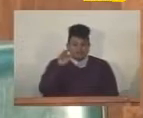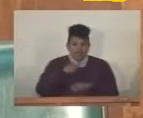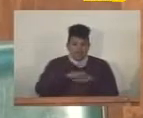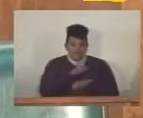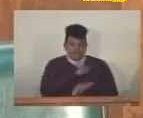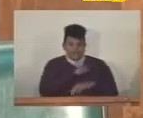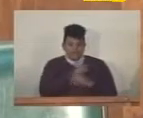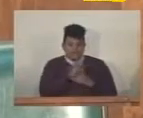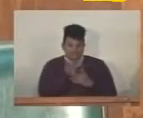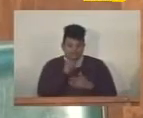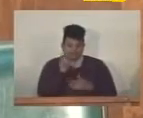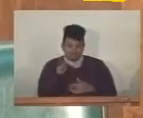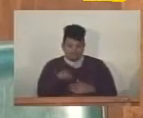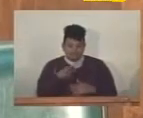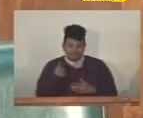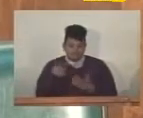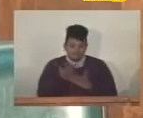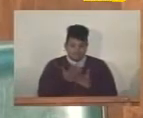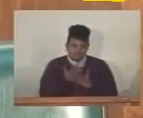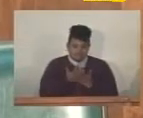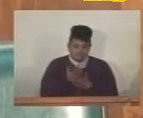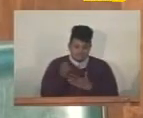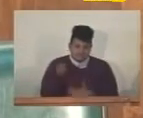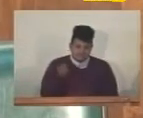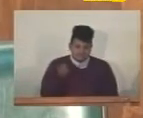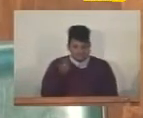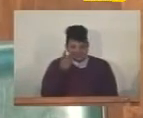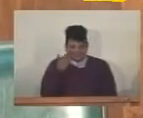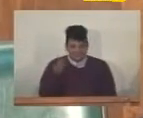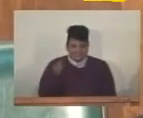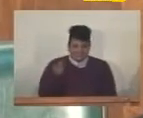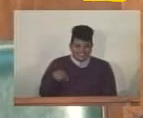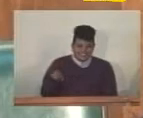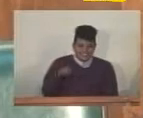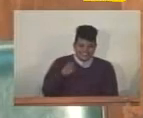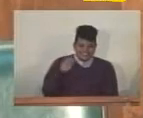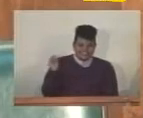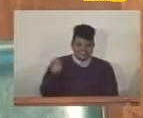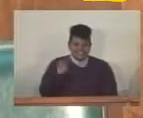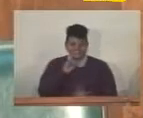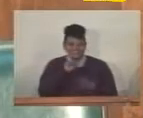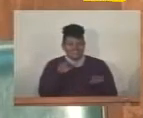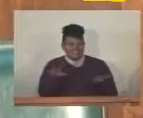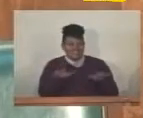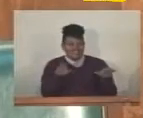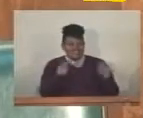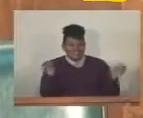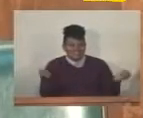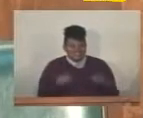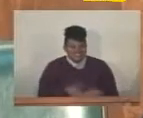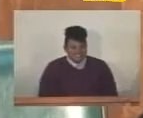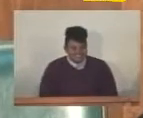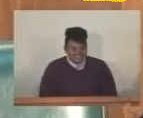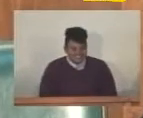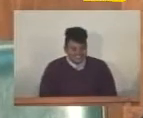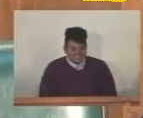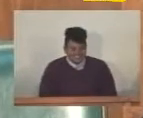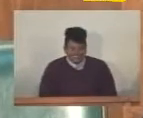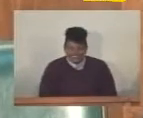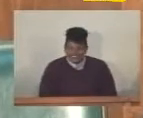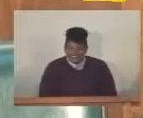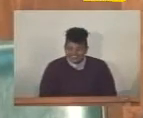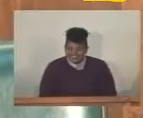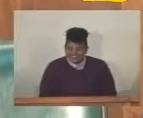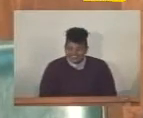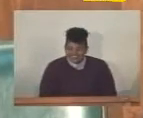person is the accused. The person who got the money might be very, very reluctant